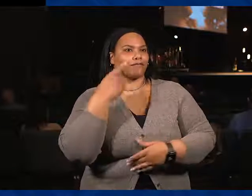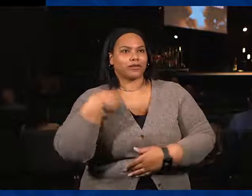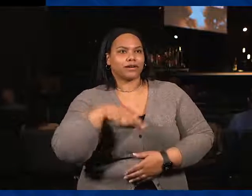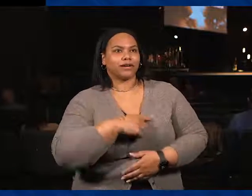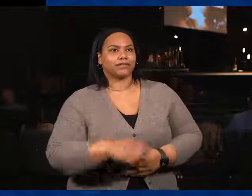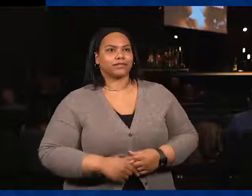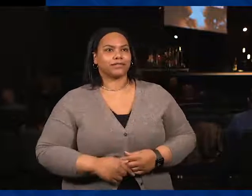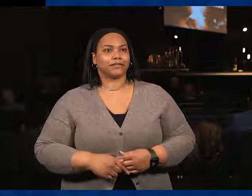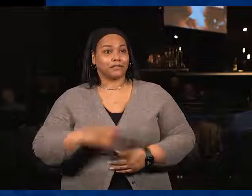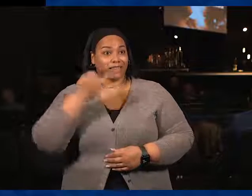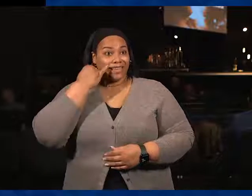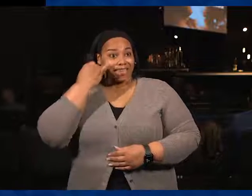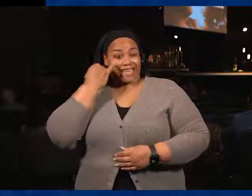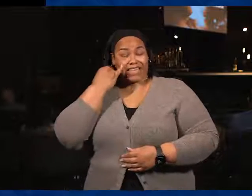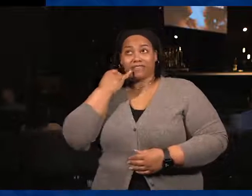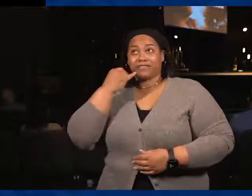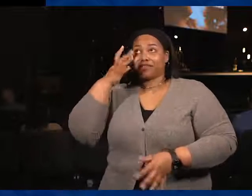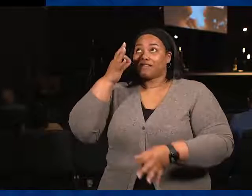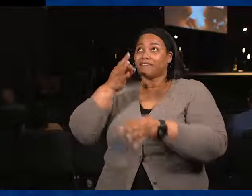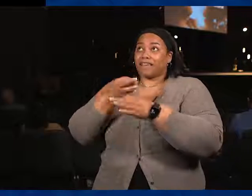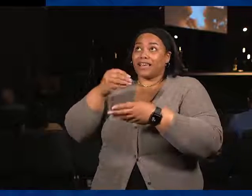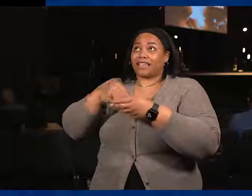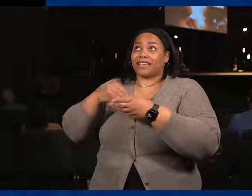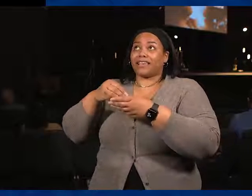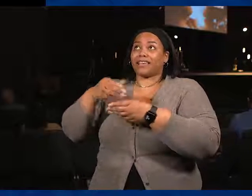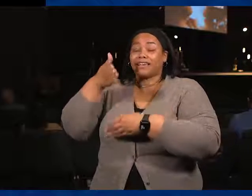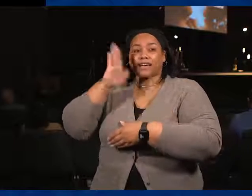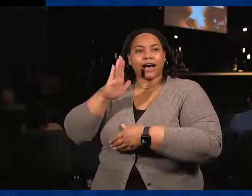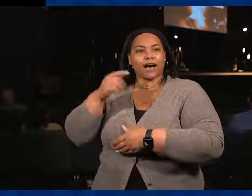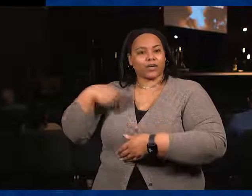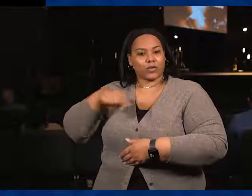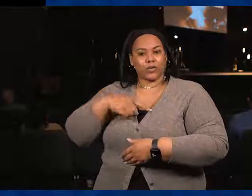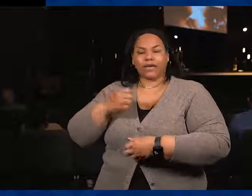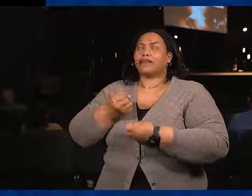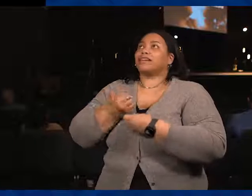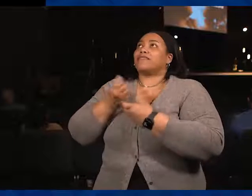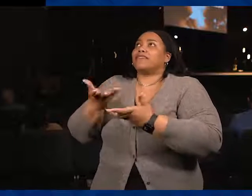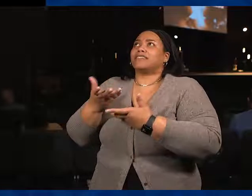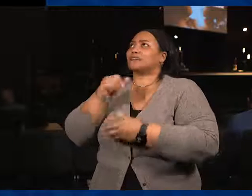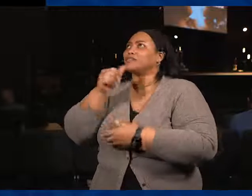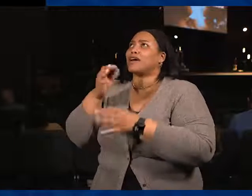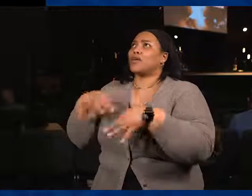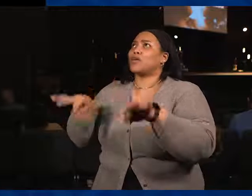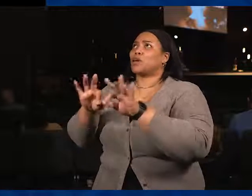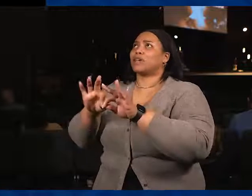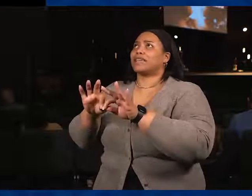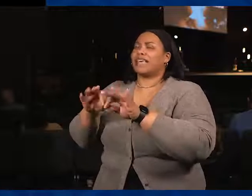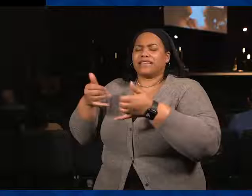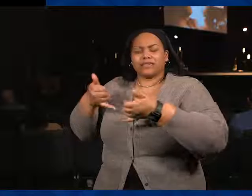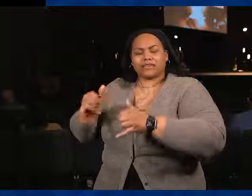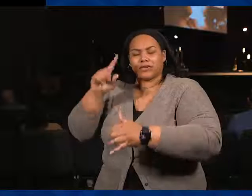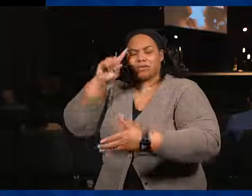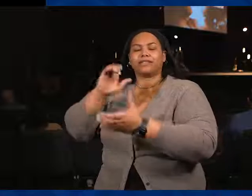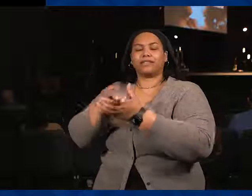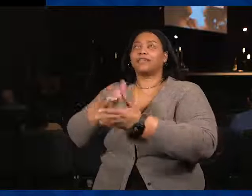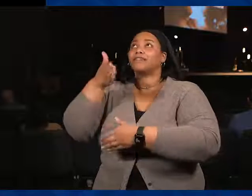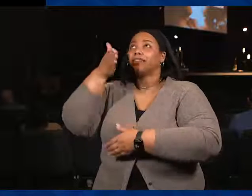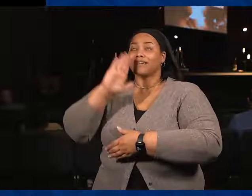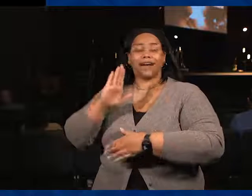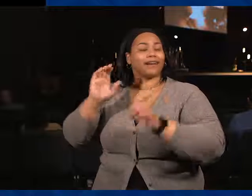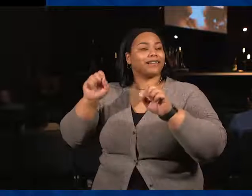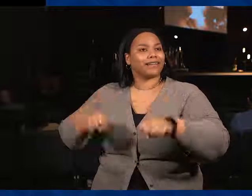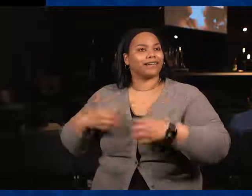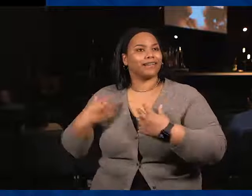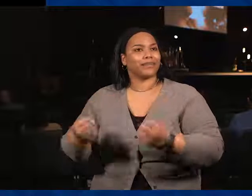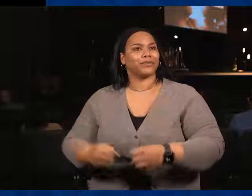God, we can confess our unworthiness and still believe that God is going to heal. Let me